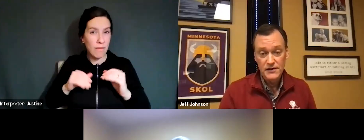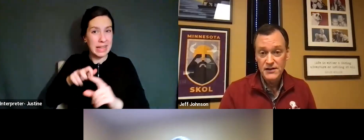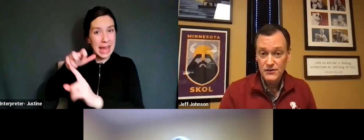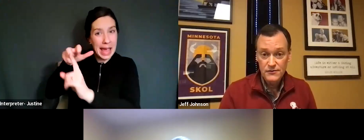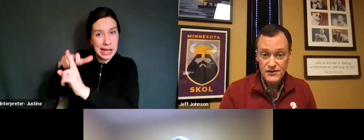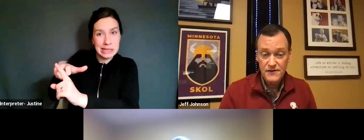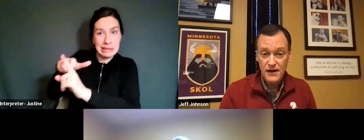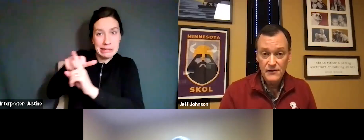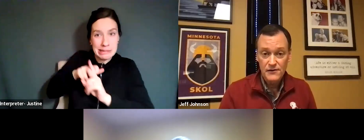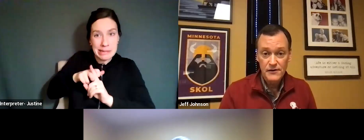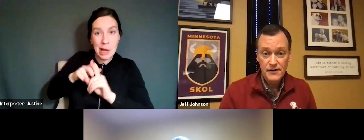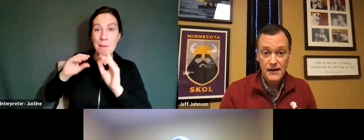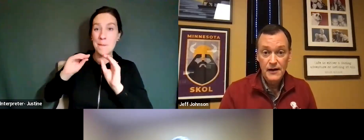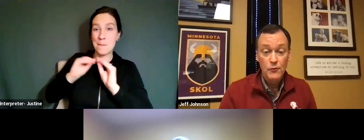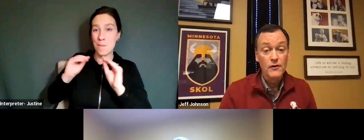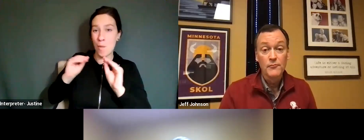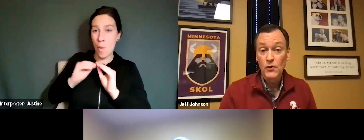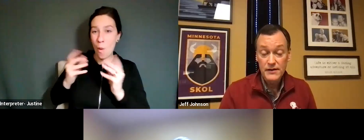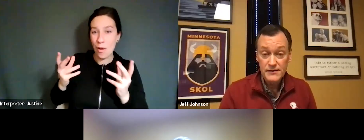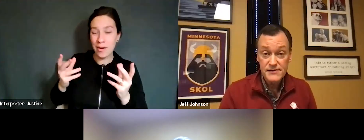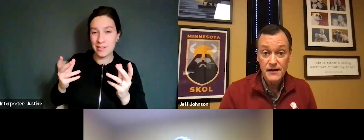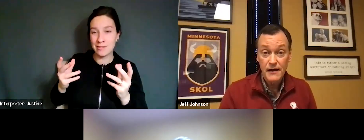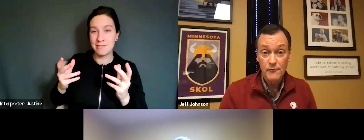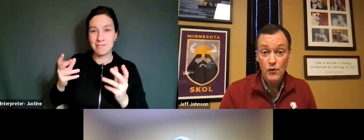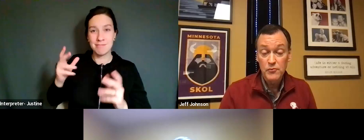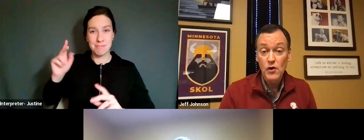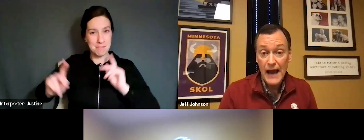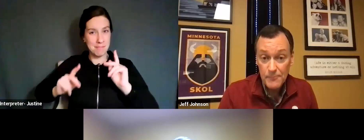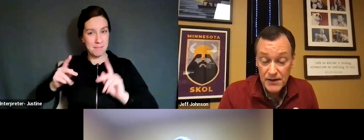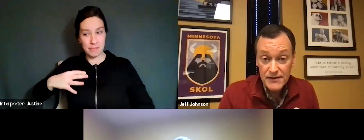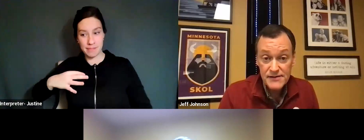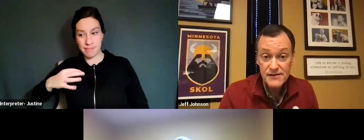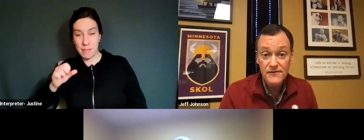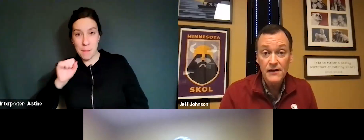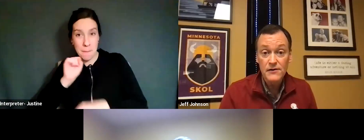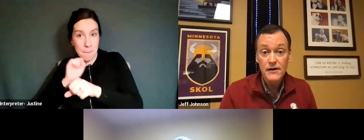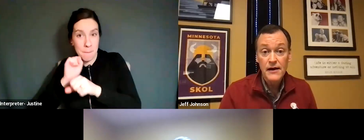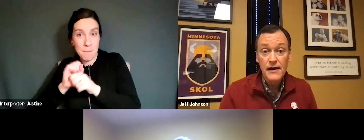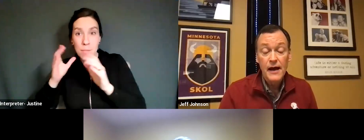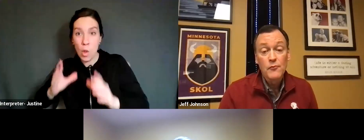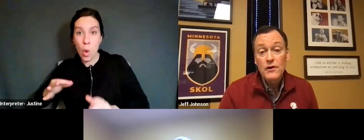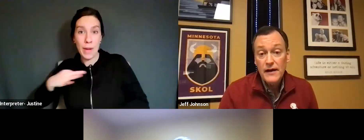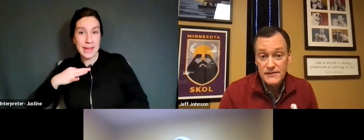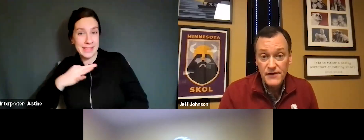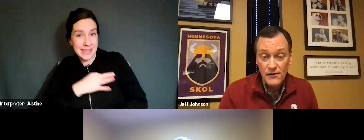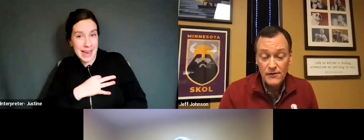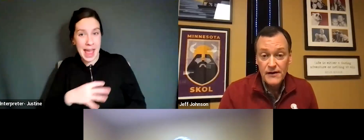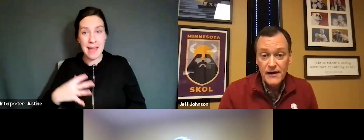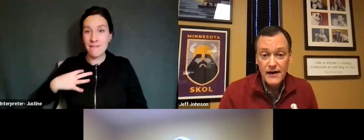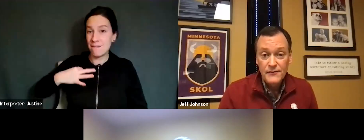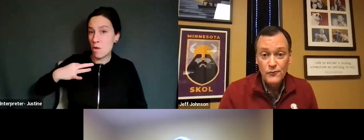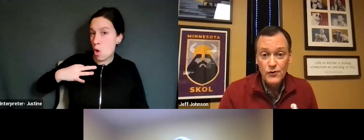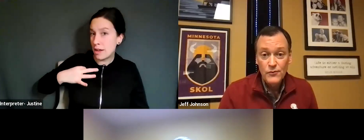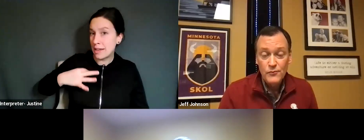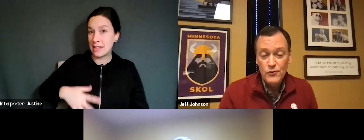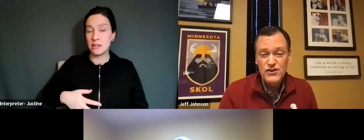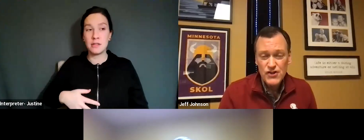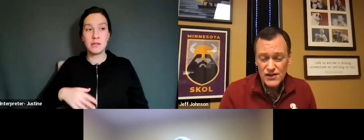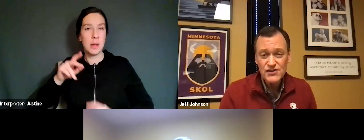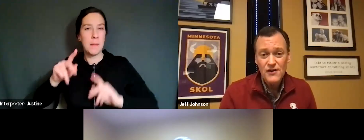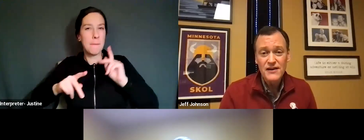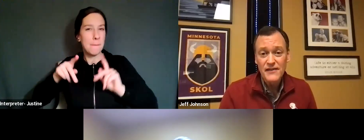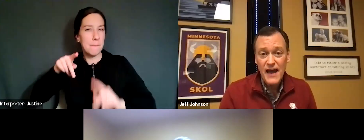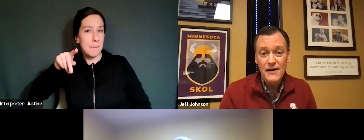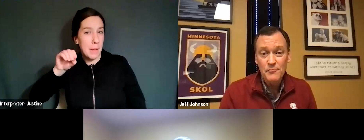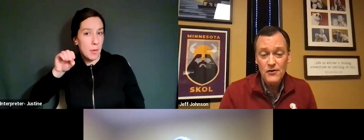more volunteers of color, more employees, more employee applicants of color, and more clients of color. And we're